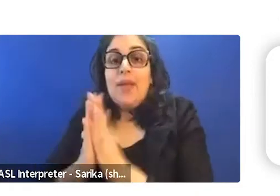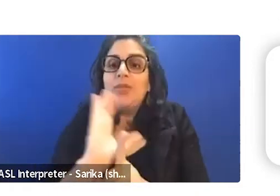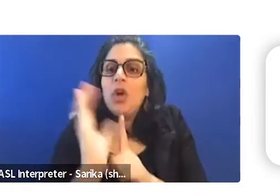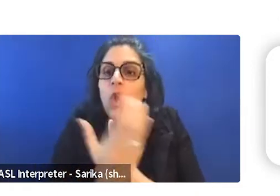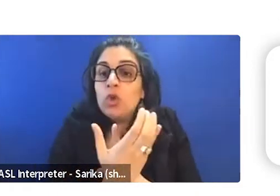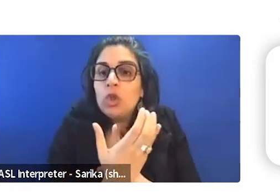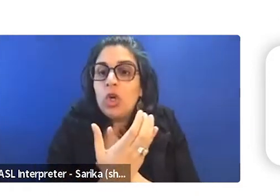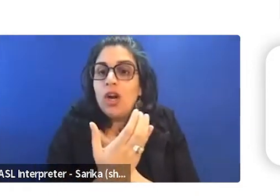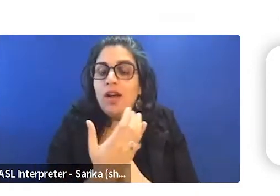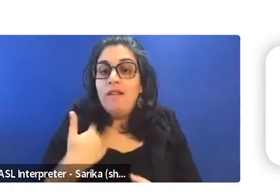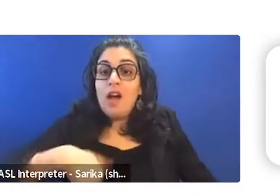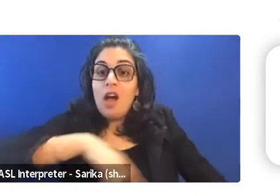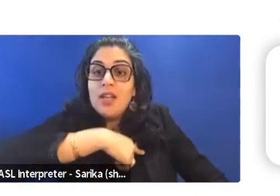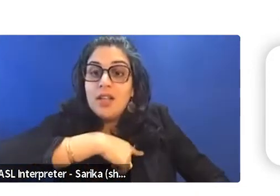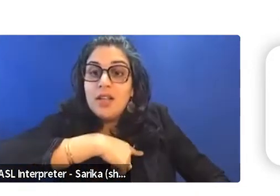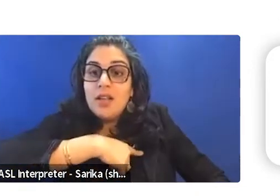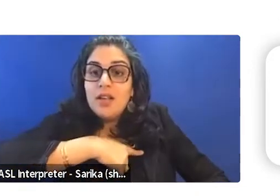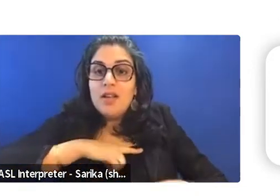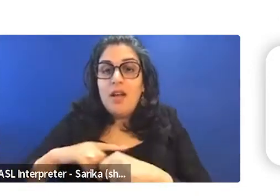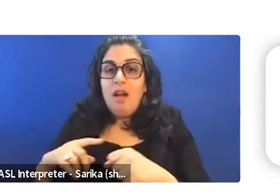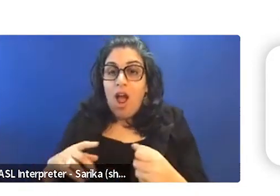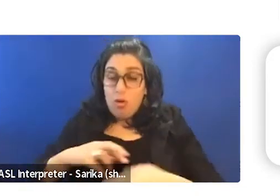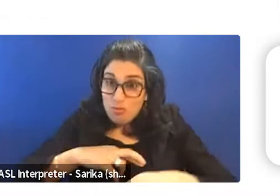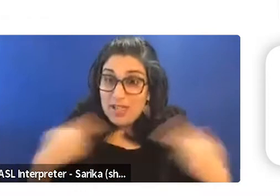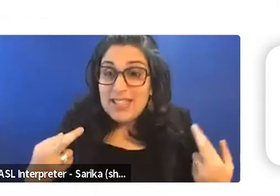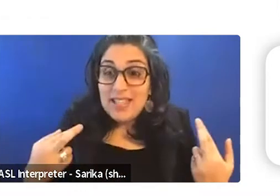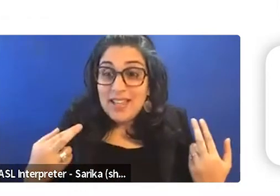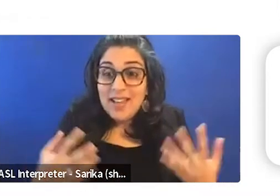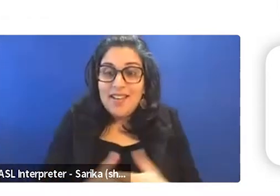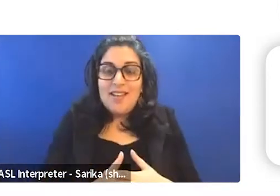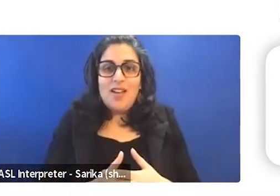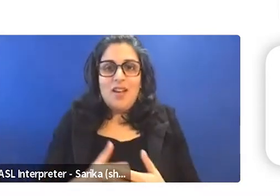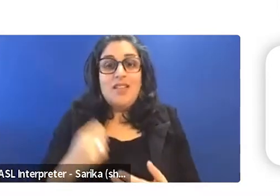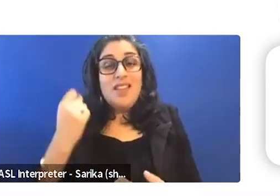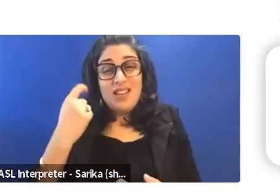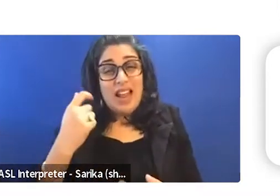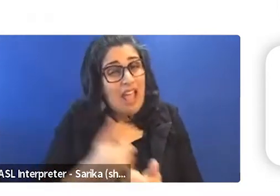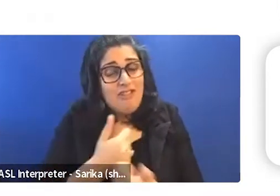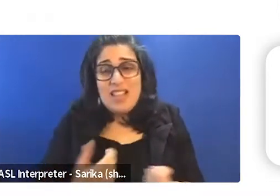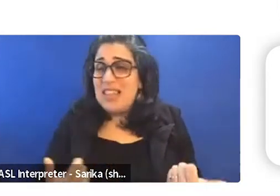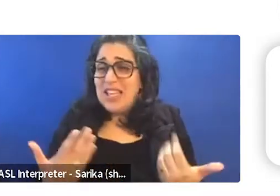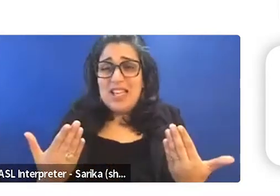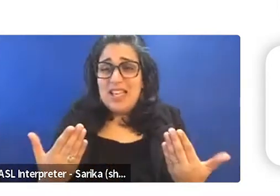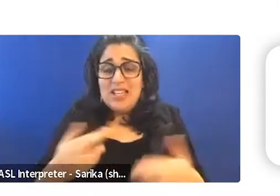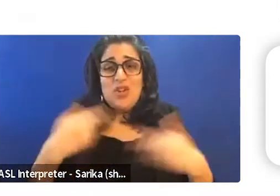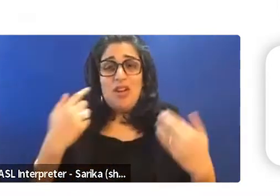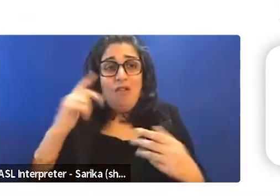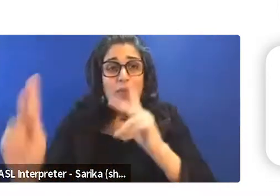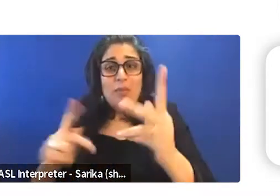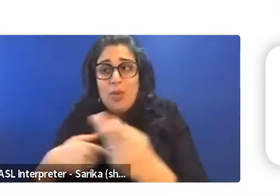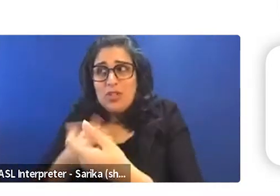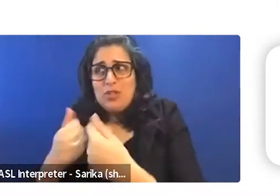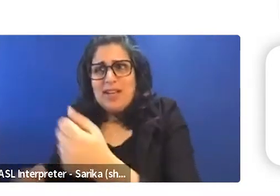of us putting so much on the line, because really everything is on the line for the people who we are trying to be in solidarity with. And